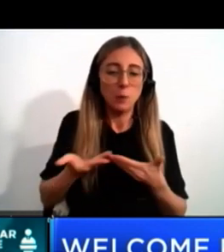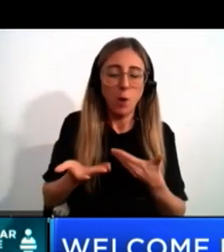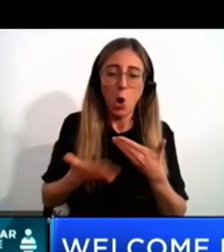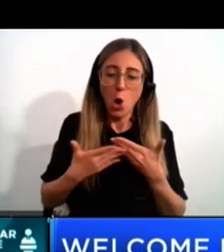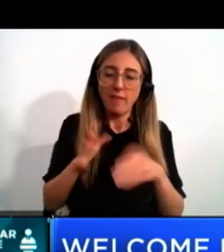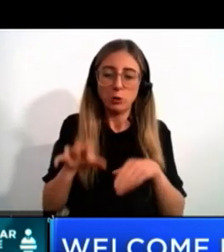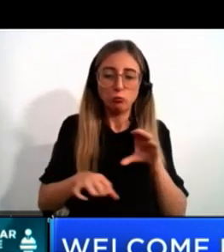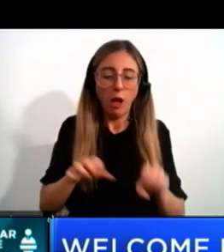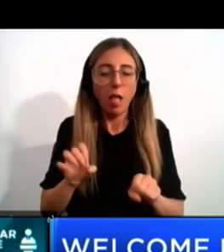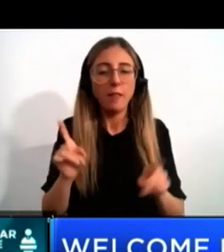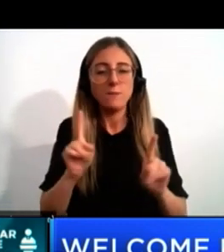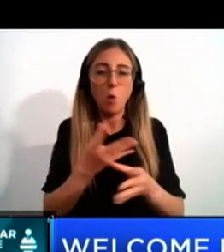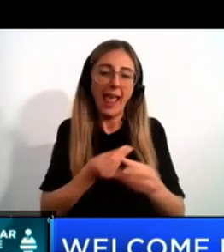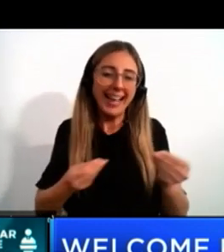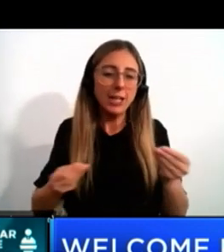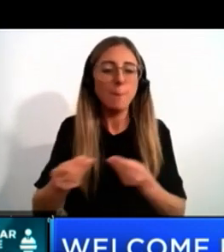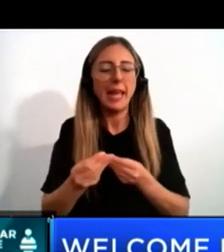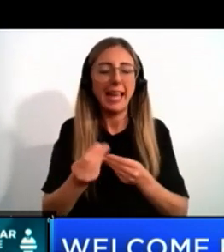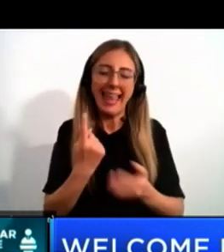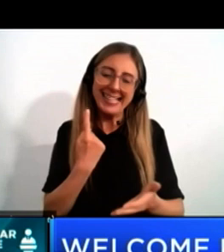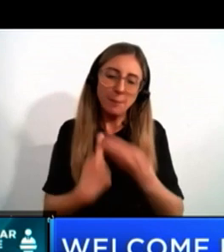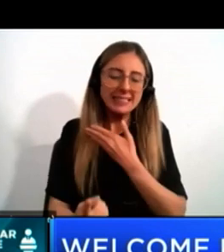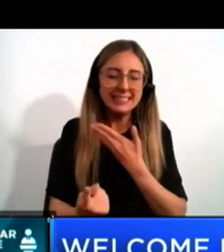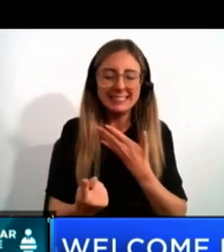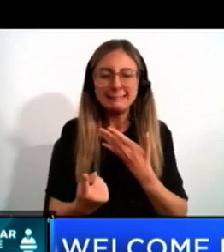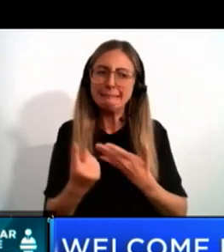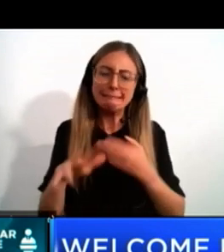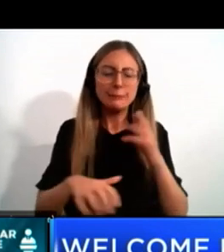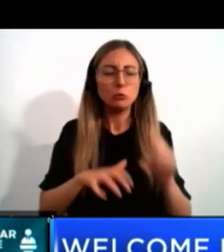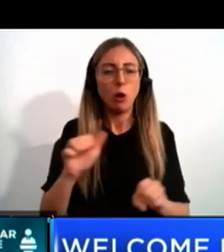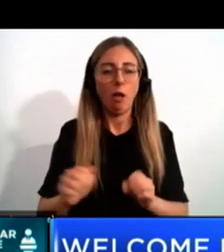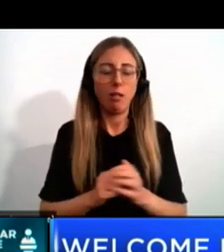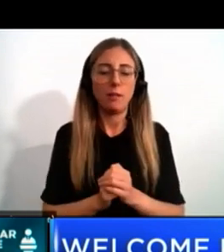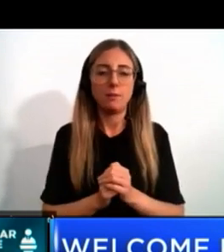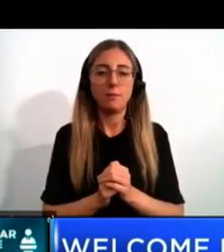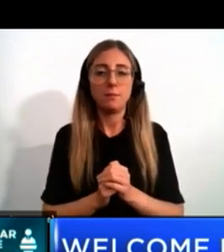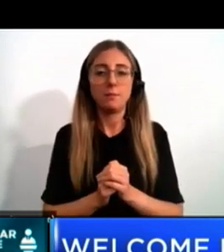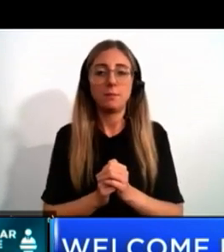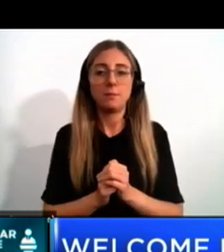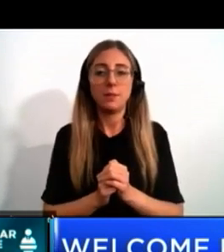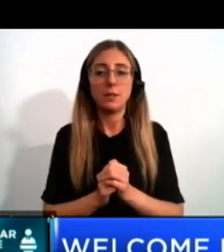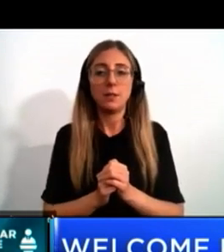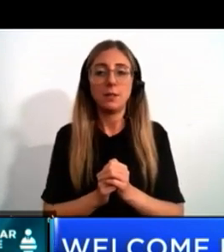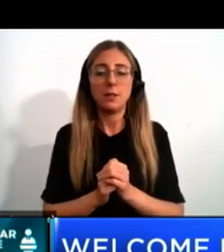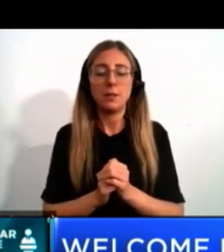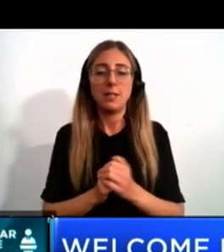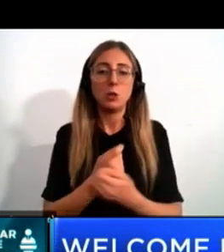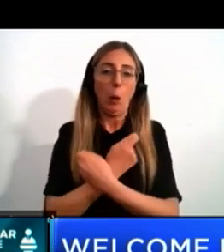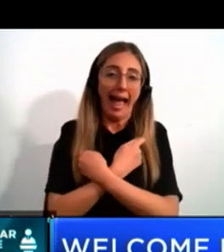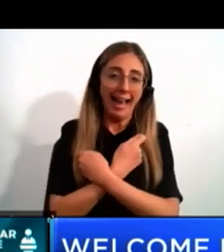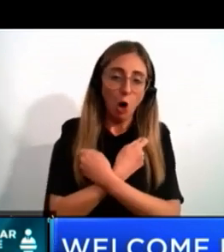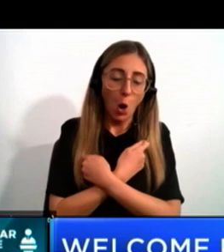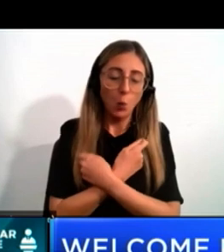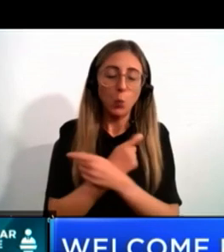struggle for economic independence has become inevitable. From Cape to Cairo and from Dakar to Dar es